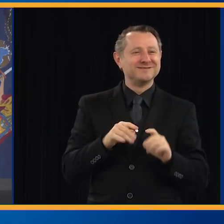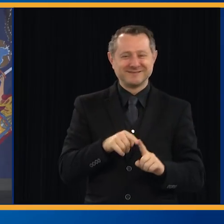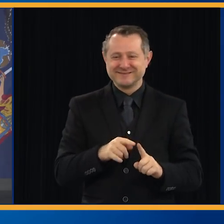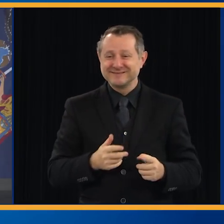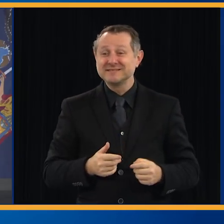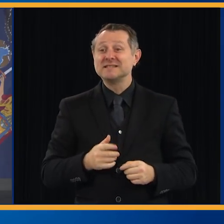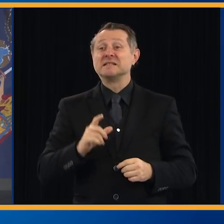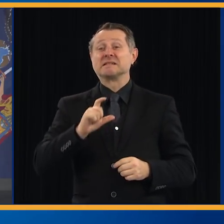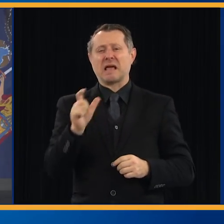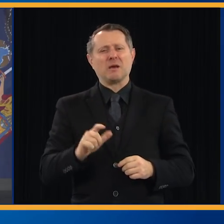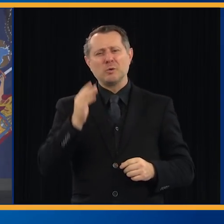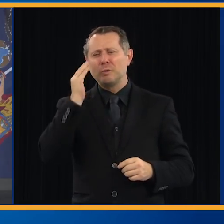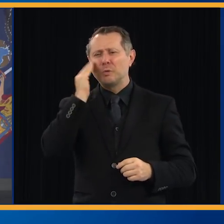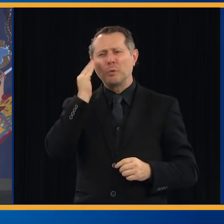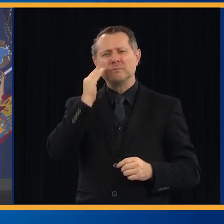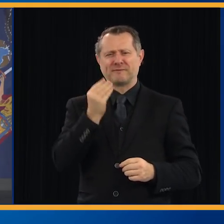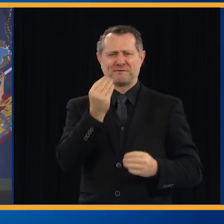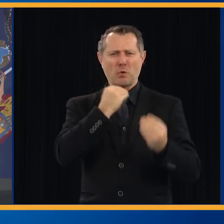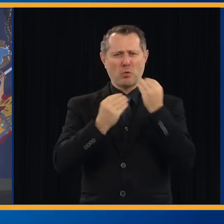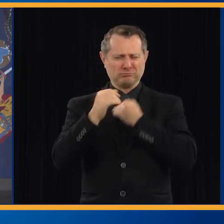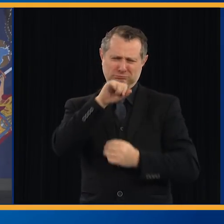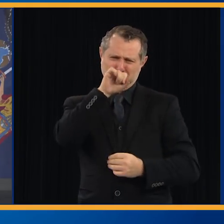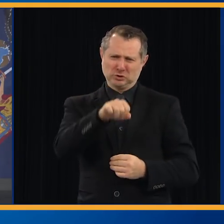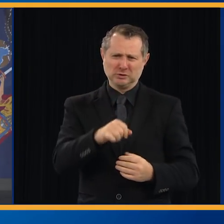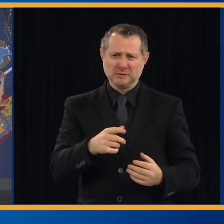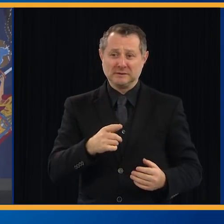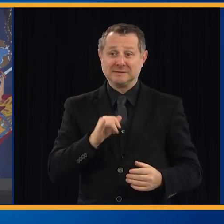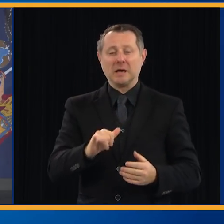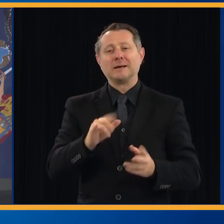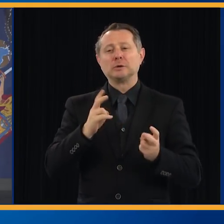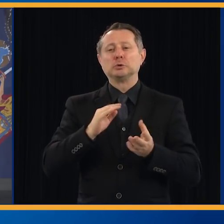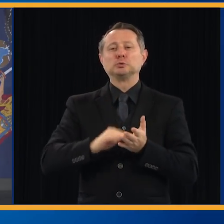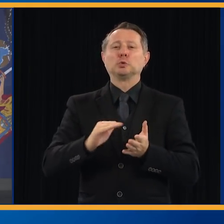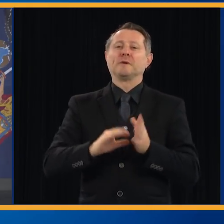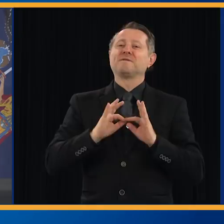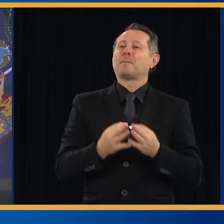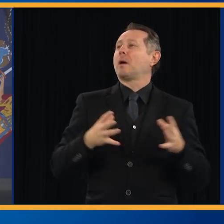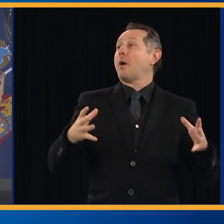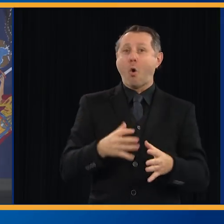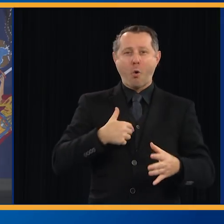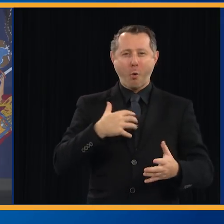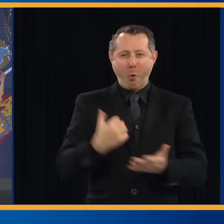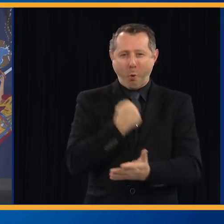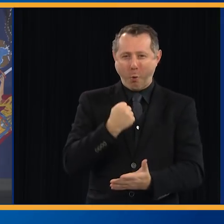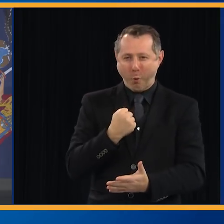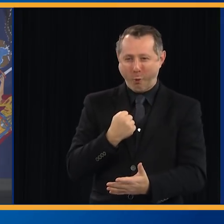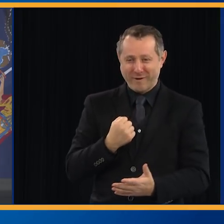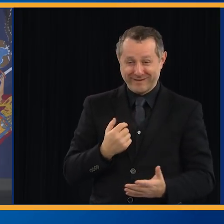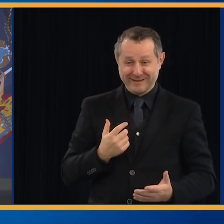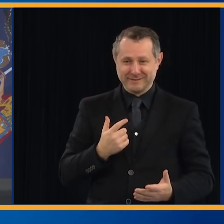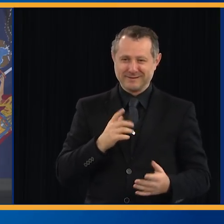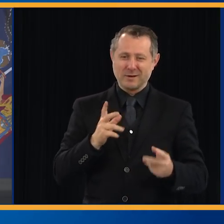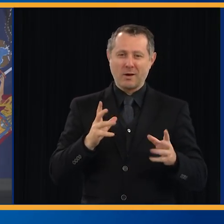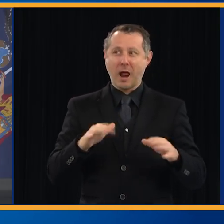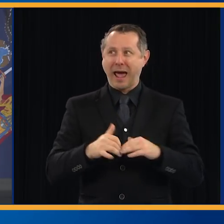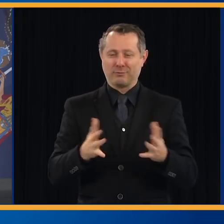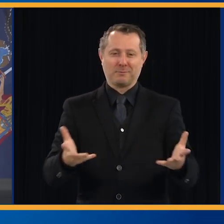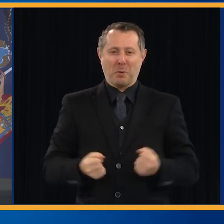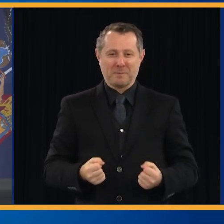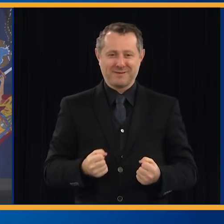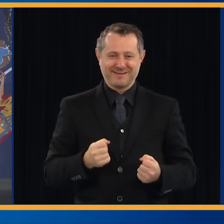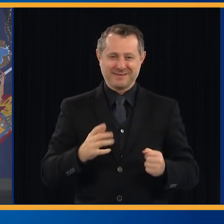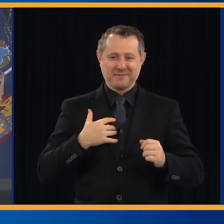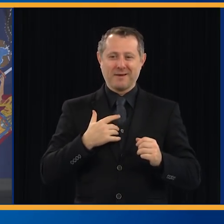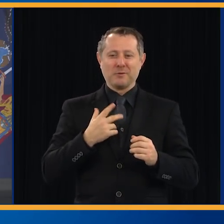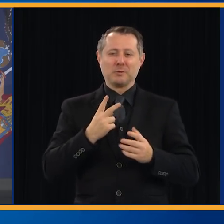food, but the food was just a magnet to get the family to the table, right? It was just the device to get people to spend 2 hours